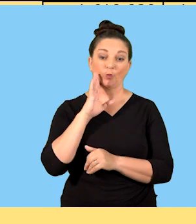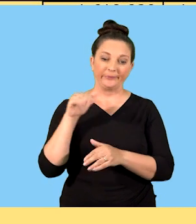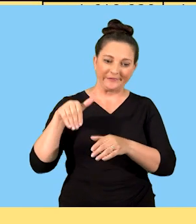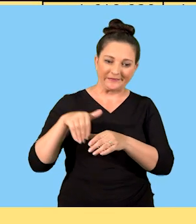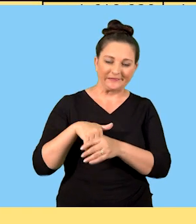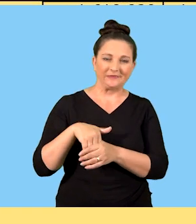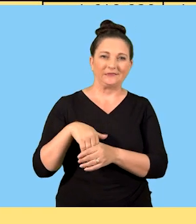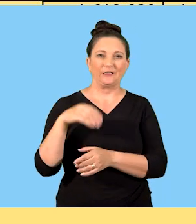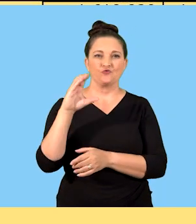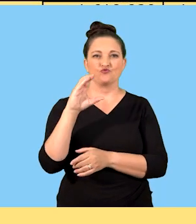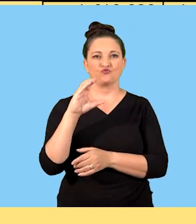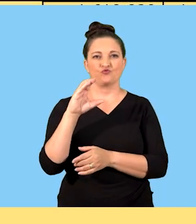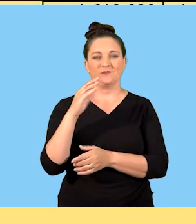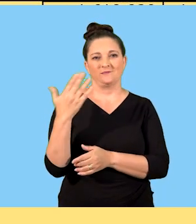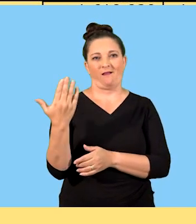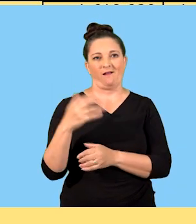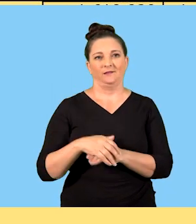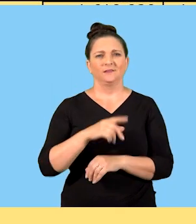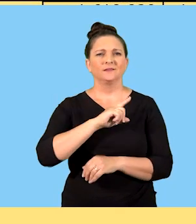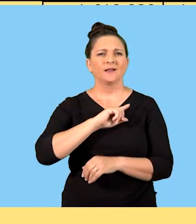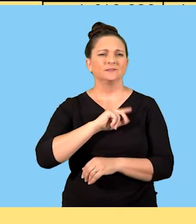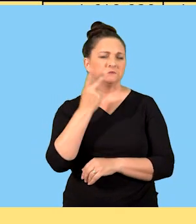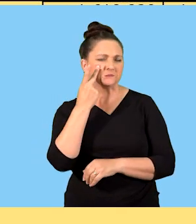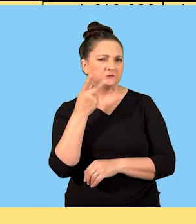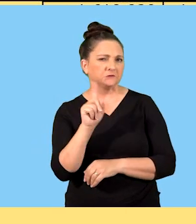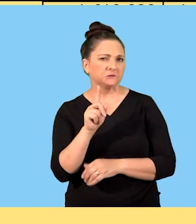to the credit side then. That is how you see